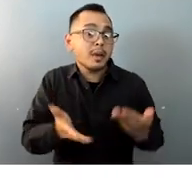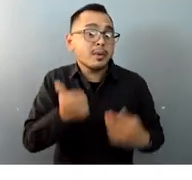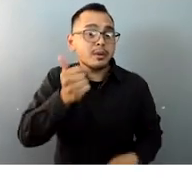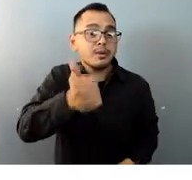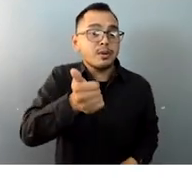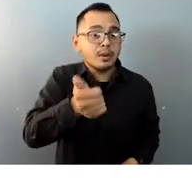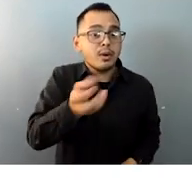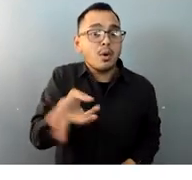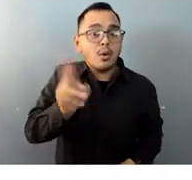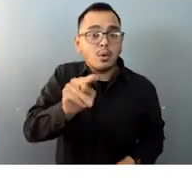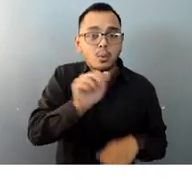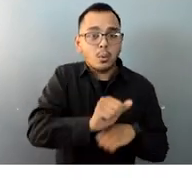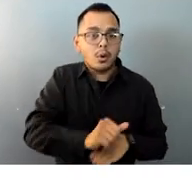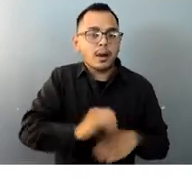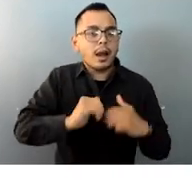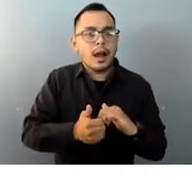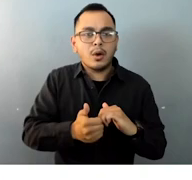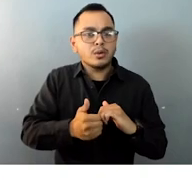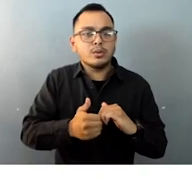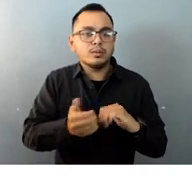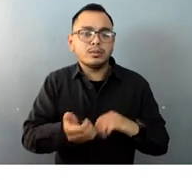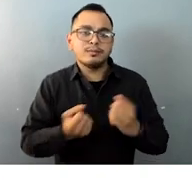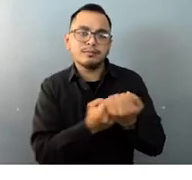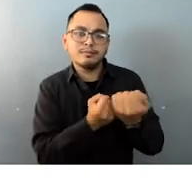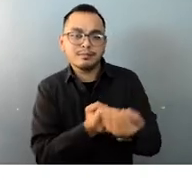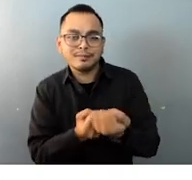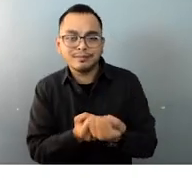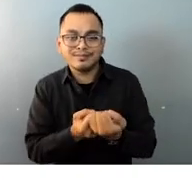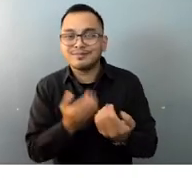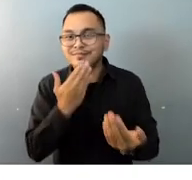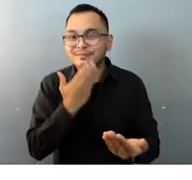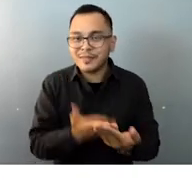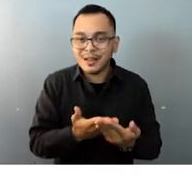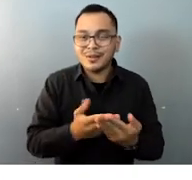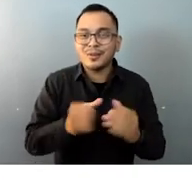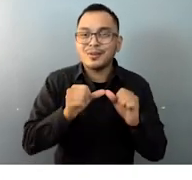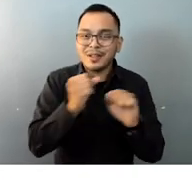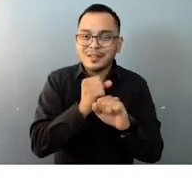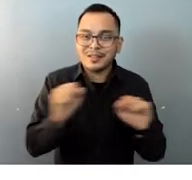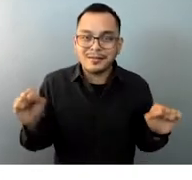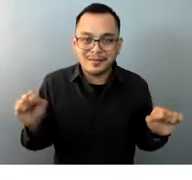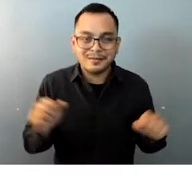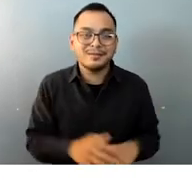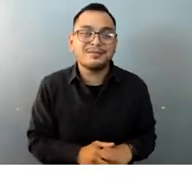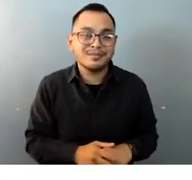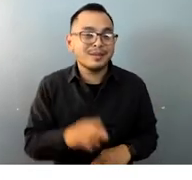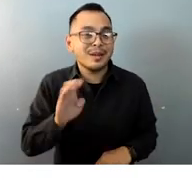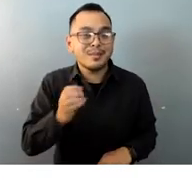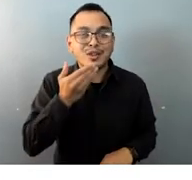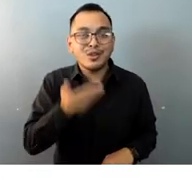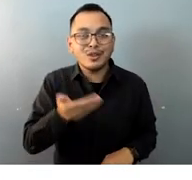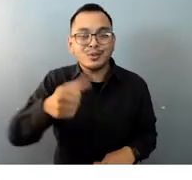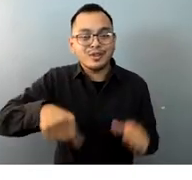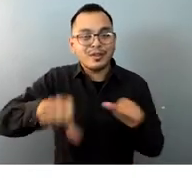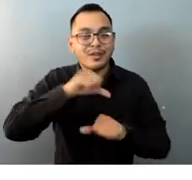or maybe how to get support for your work, for your life. All right, y'all, stay